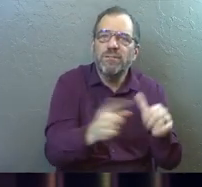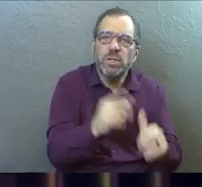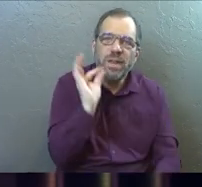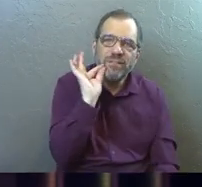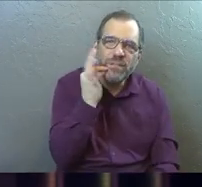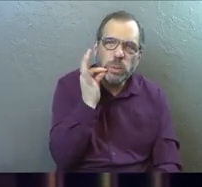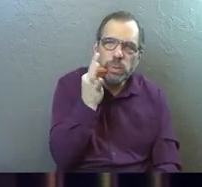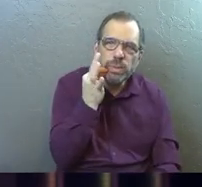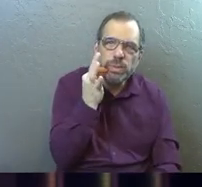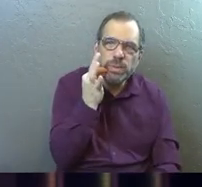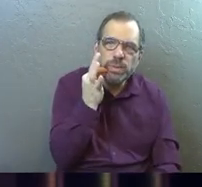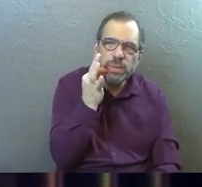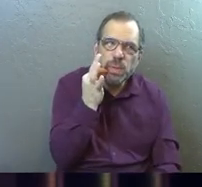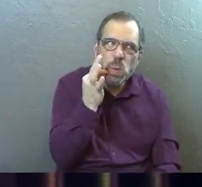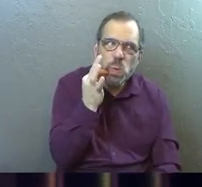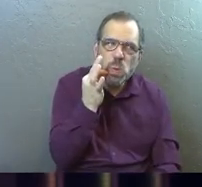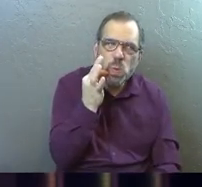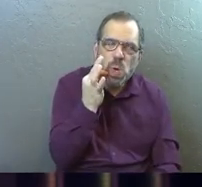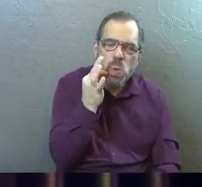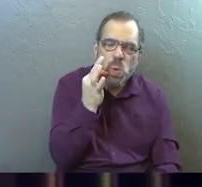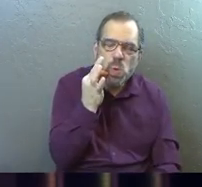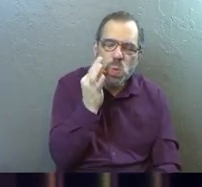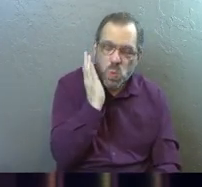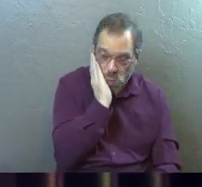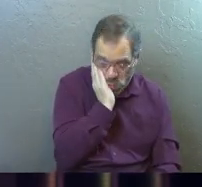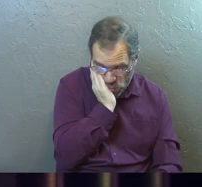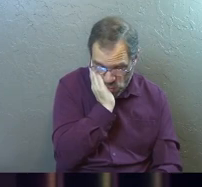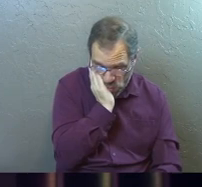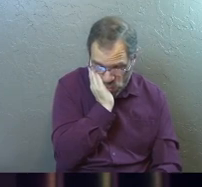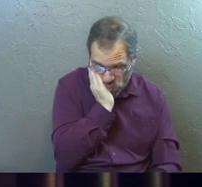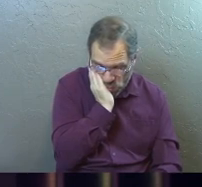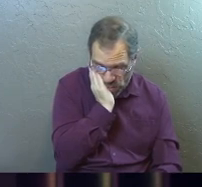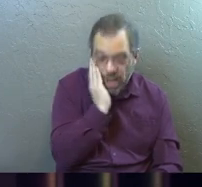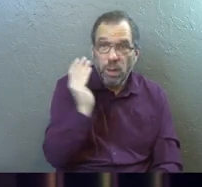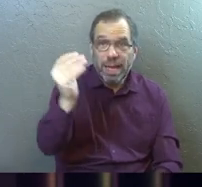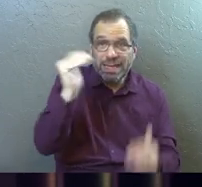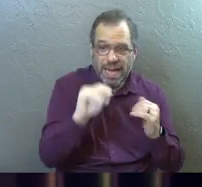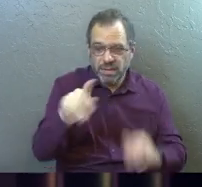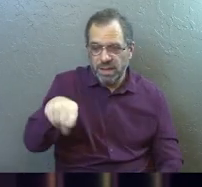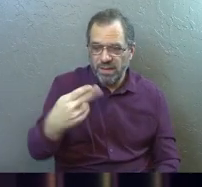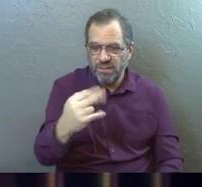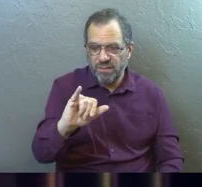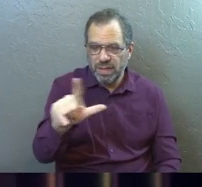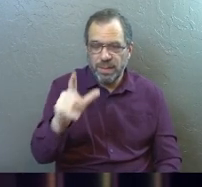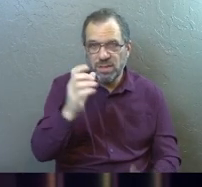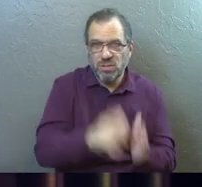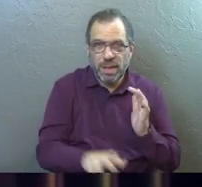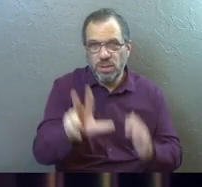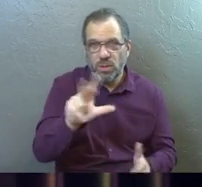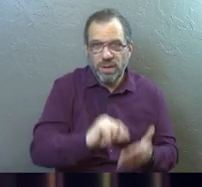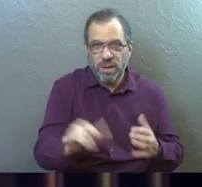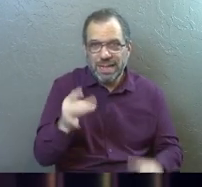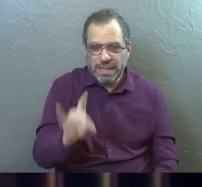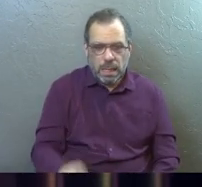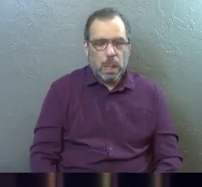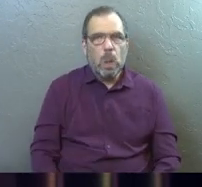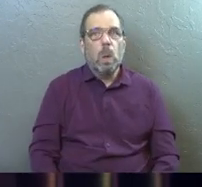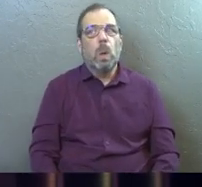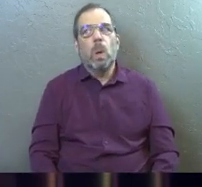here. Whew. Next, Philippians 3:18. Another right turn.